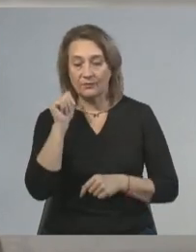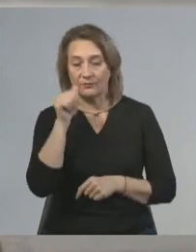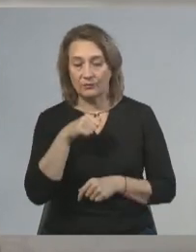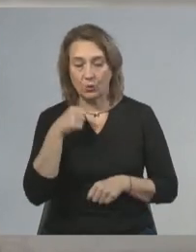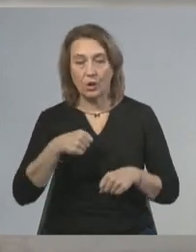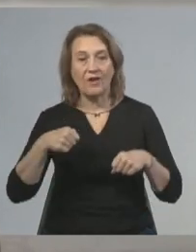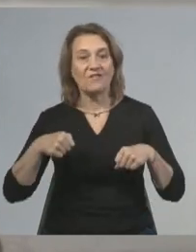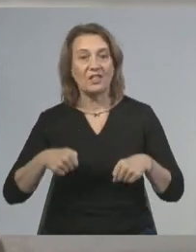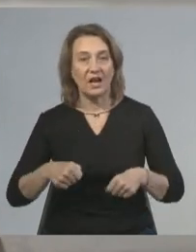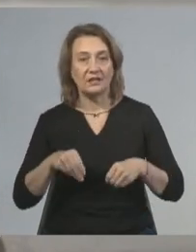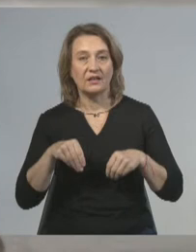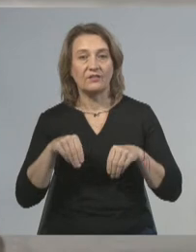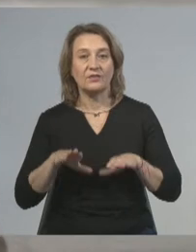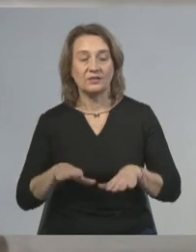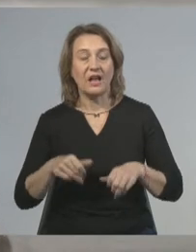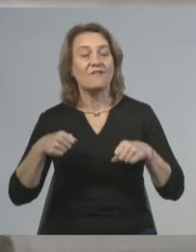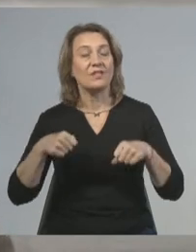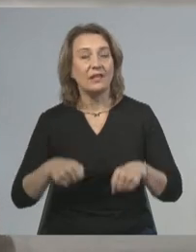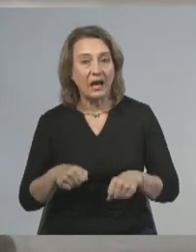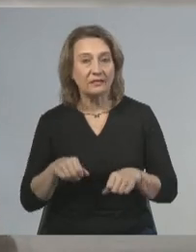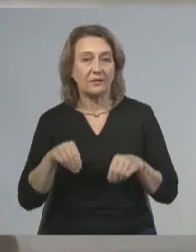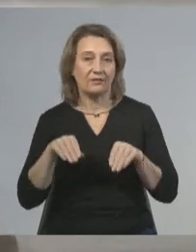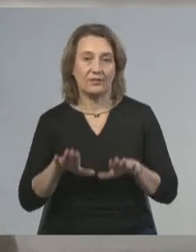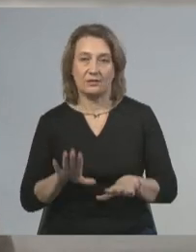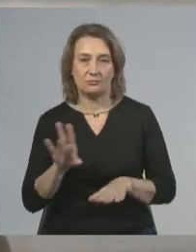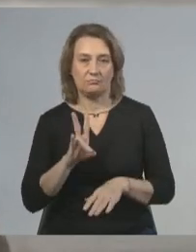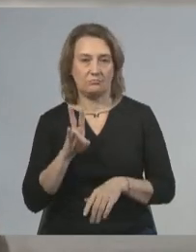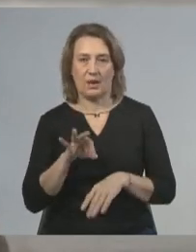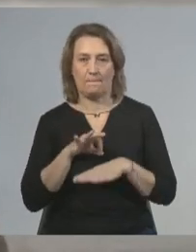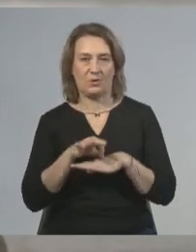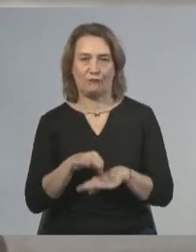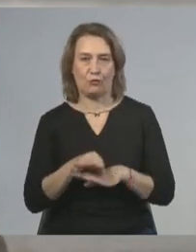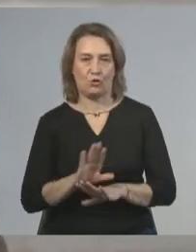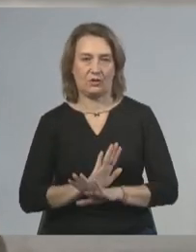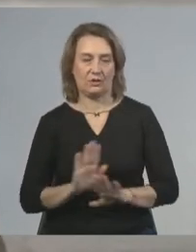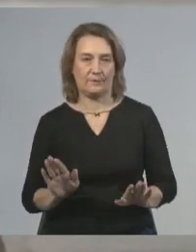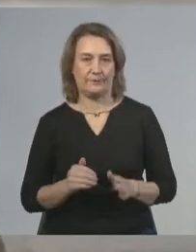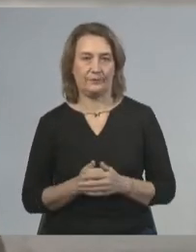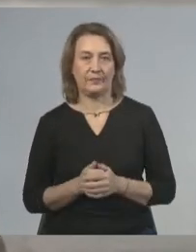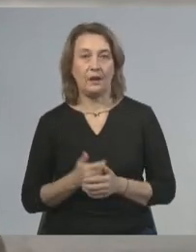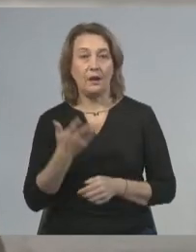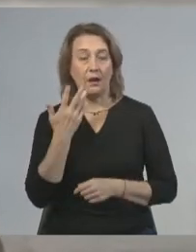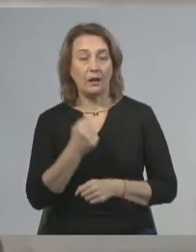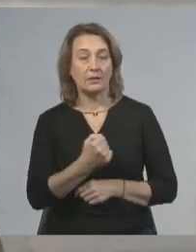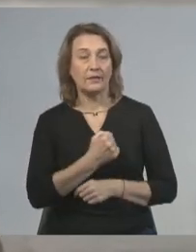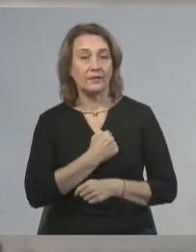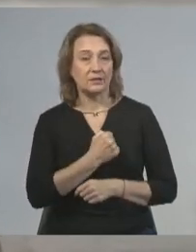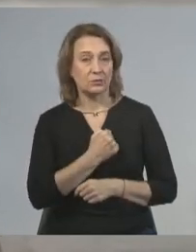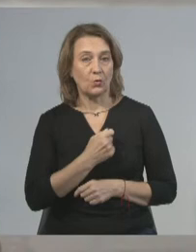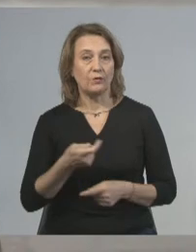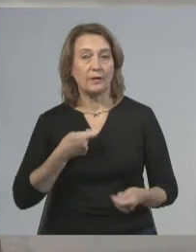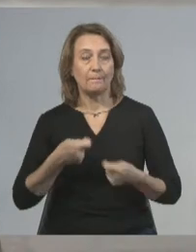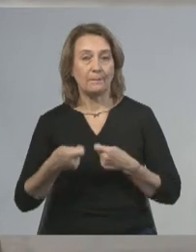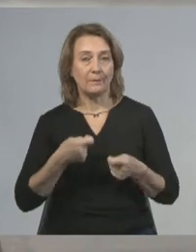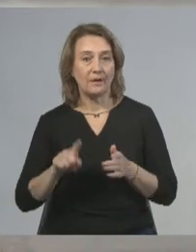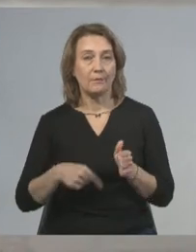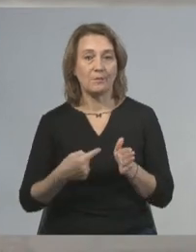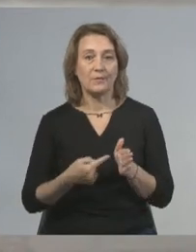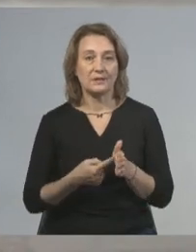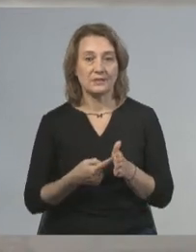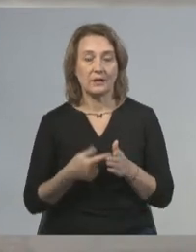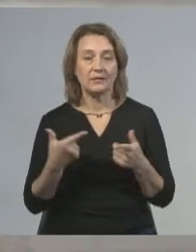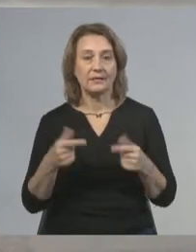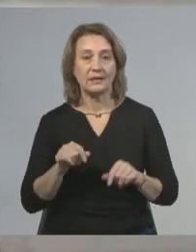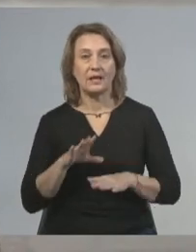why this year the governments of ukraine decided not to held elections asia civil and